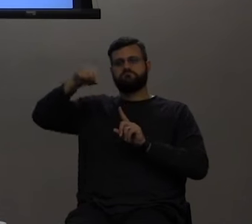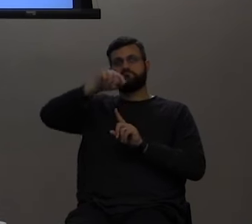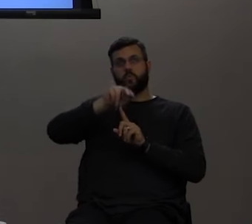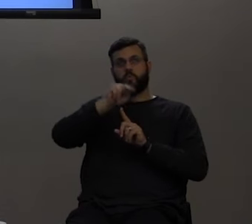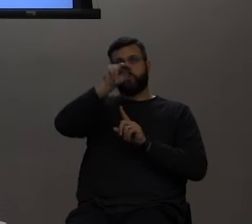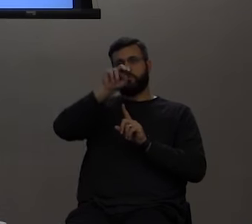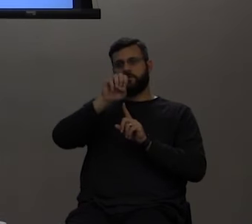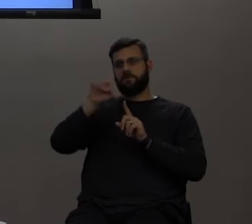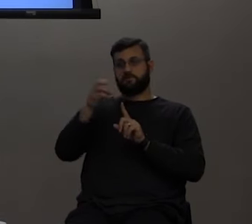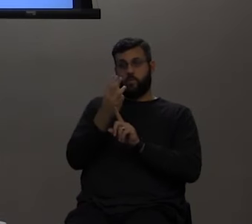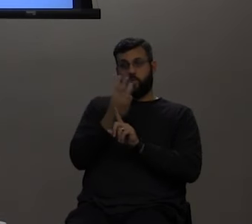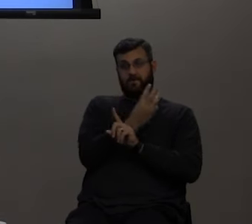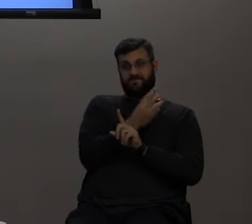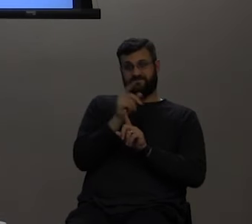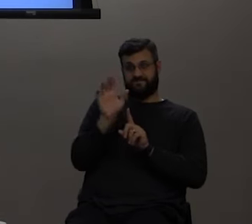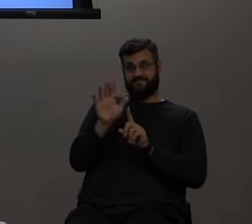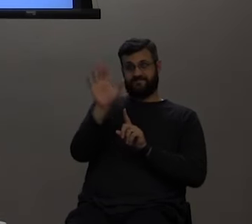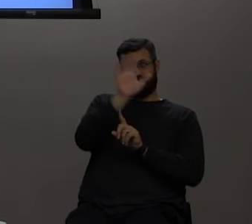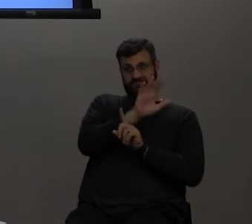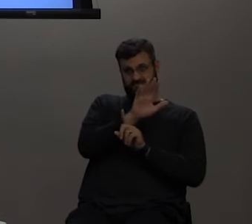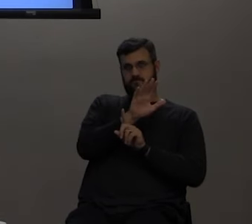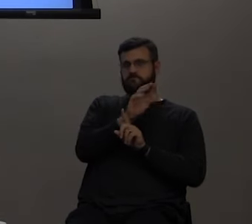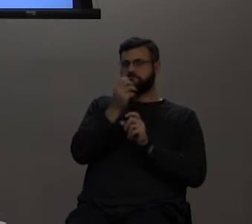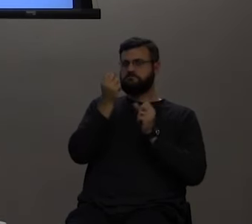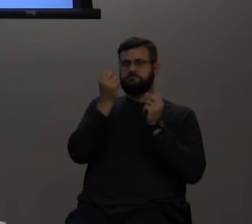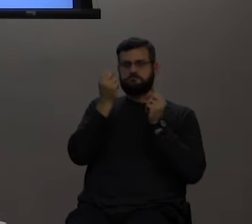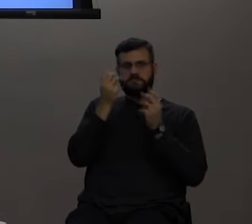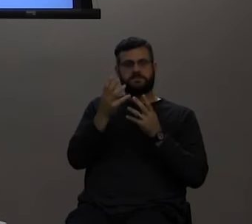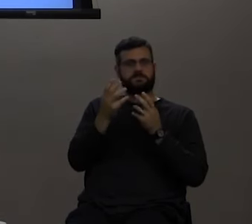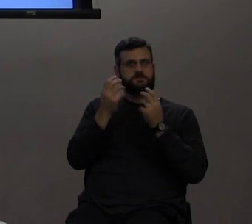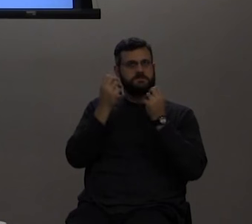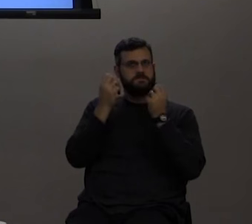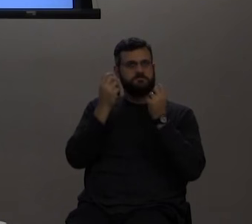and west, are bringing in